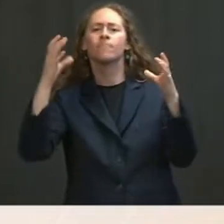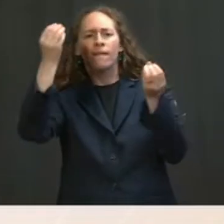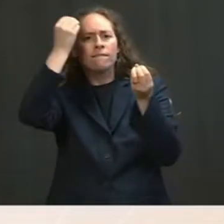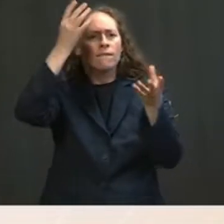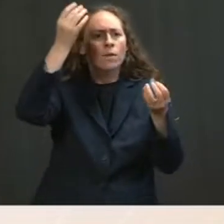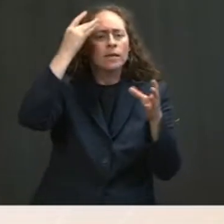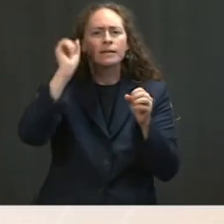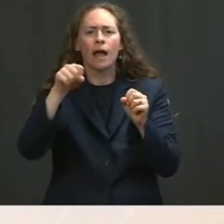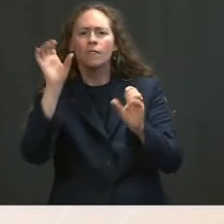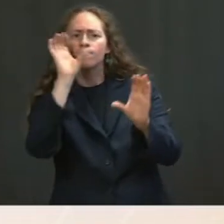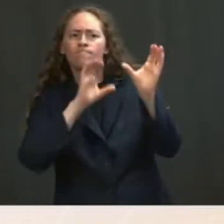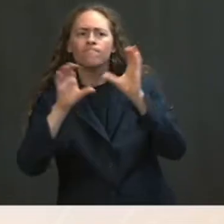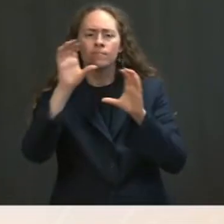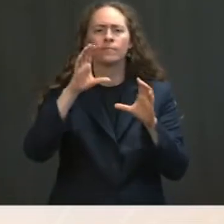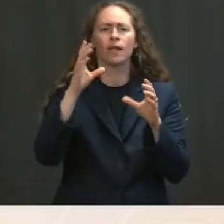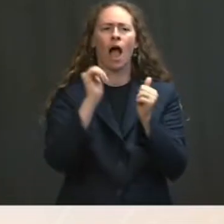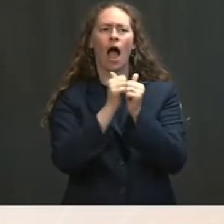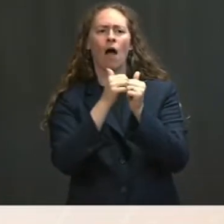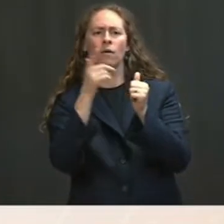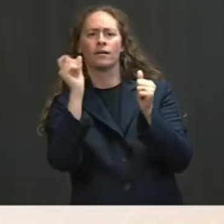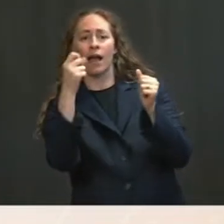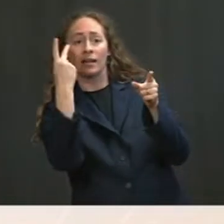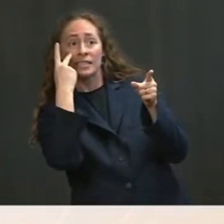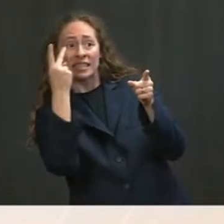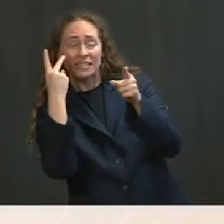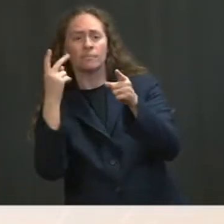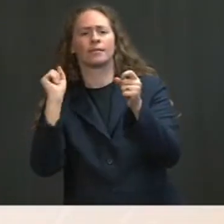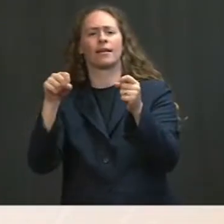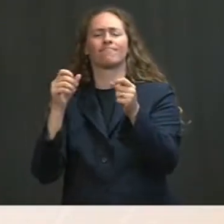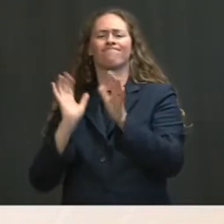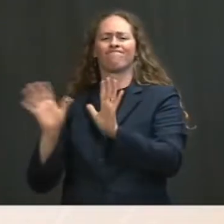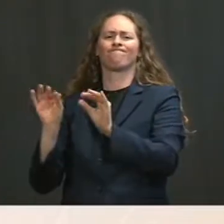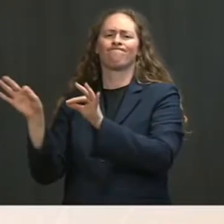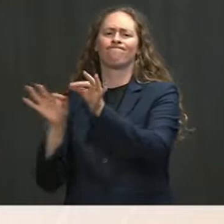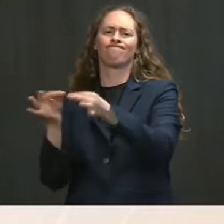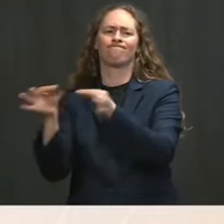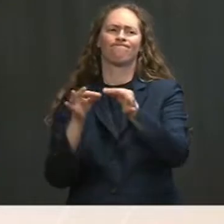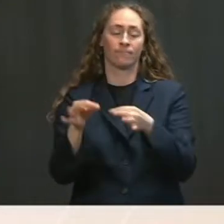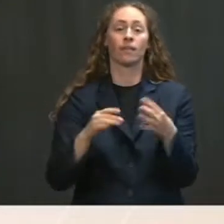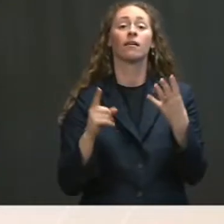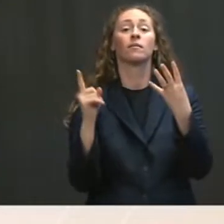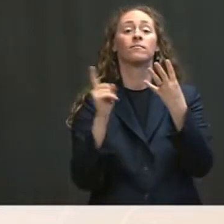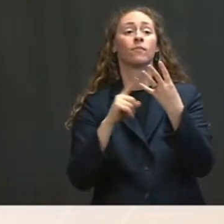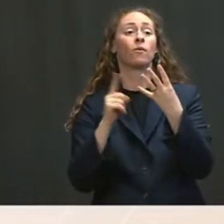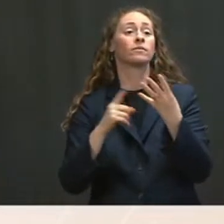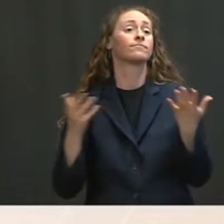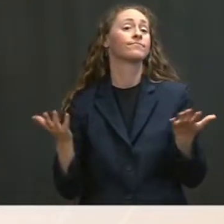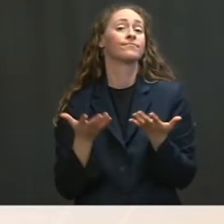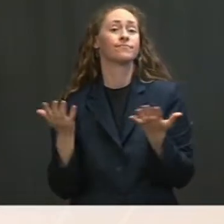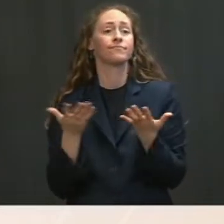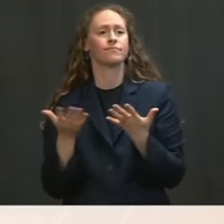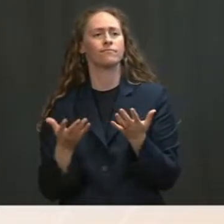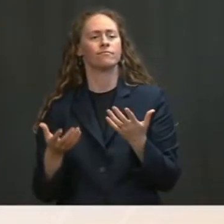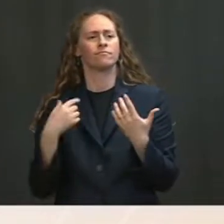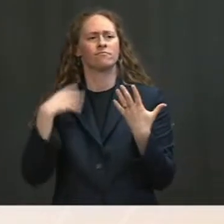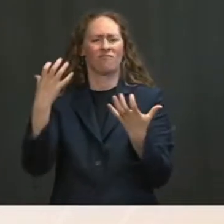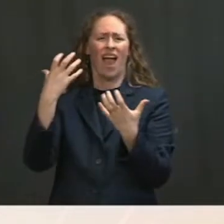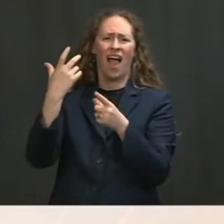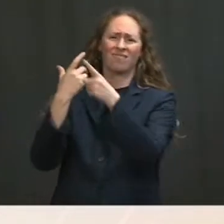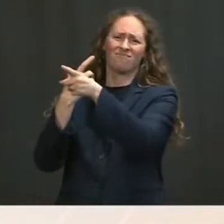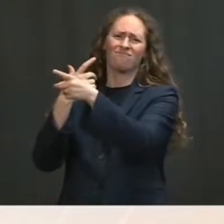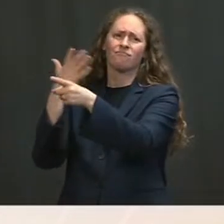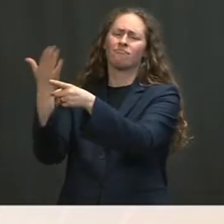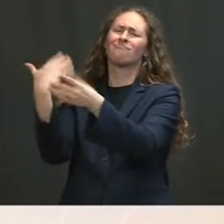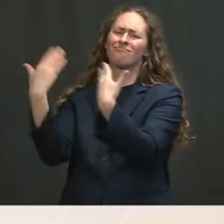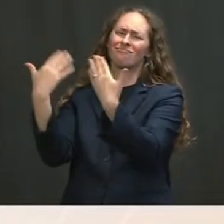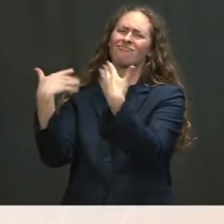together. Fourth, we are saying we expect more from our technology companies. We're asking them to operate